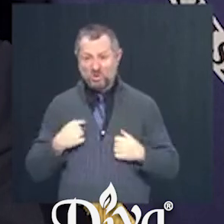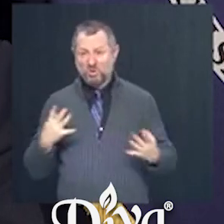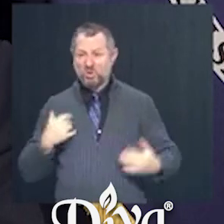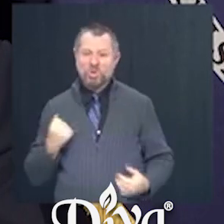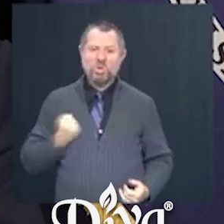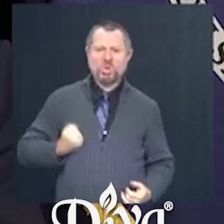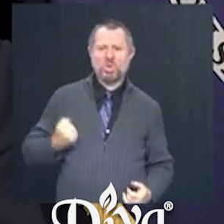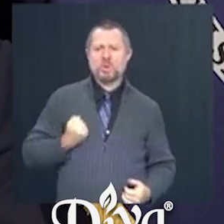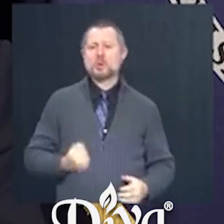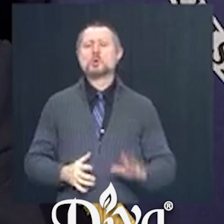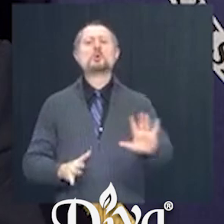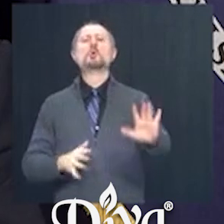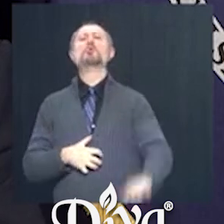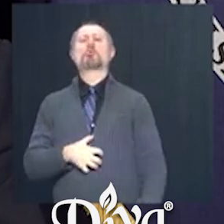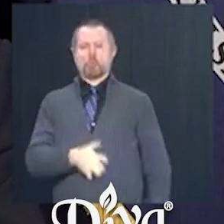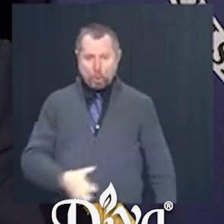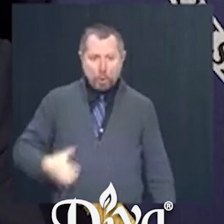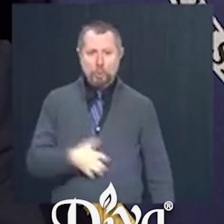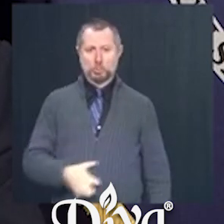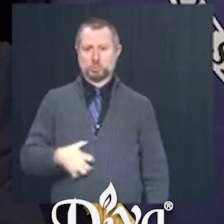disgusting and a coward.